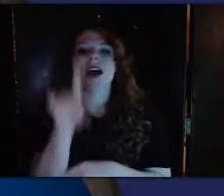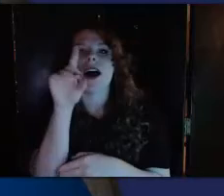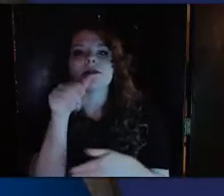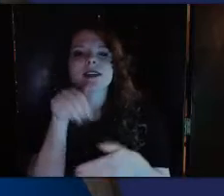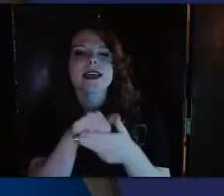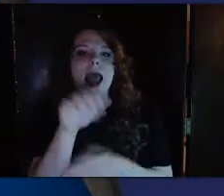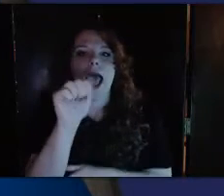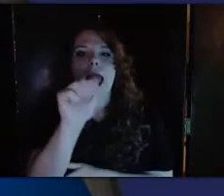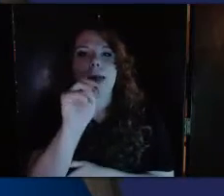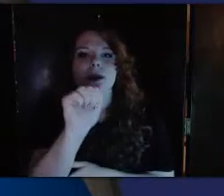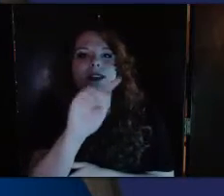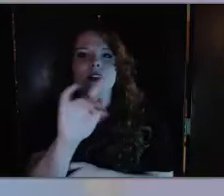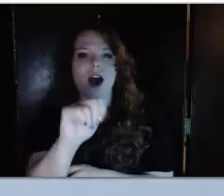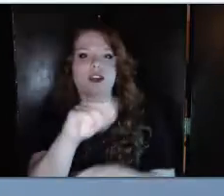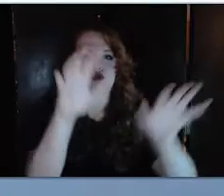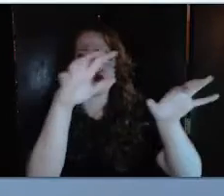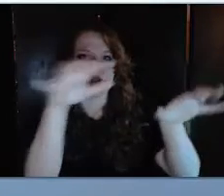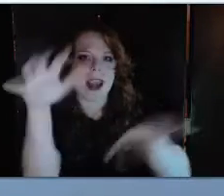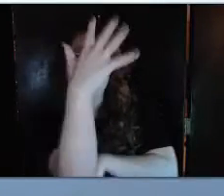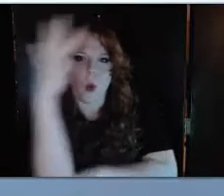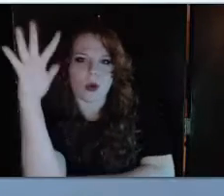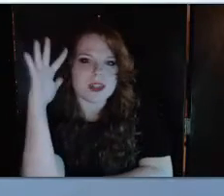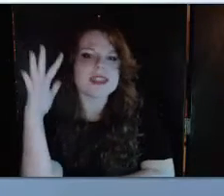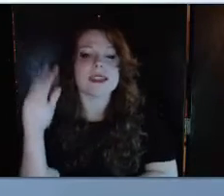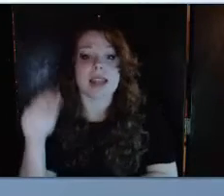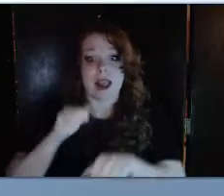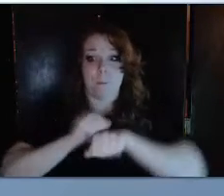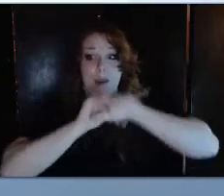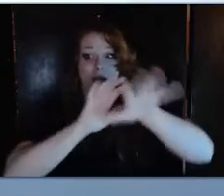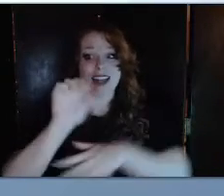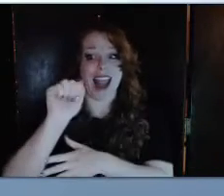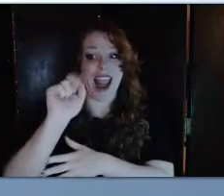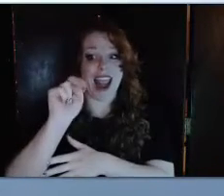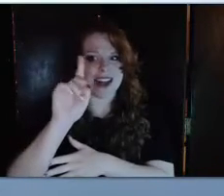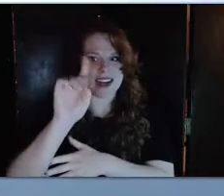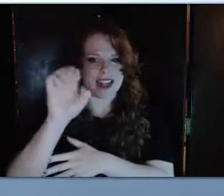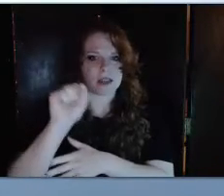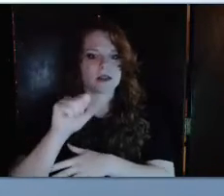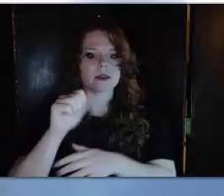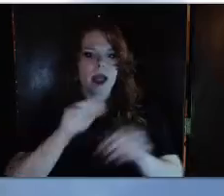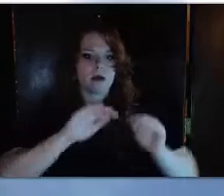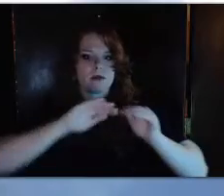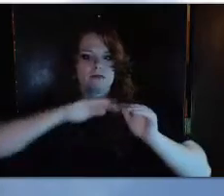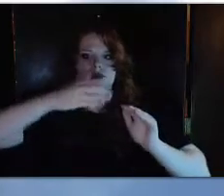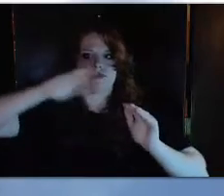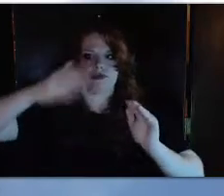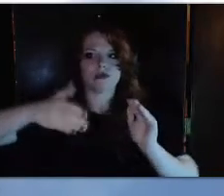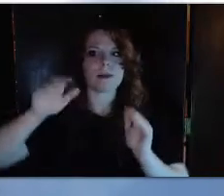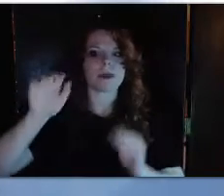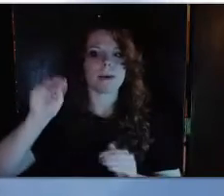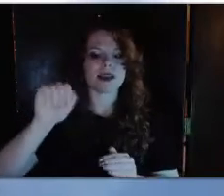rainforest and the Andes Mountains. High in the Andes is the Incan fortress known as Machu Picchu.